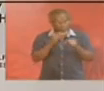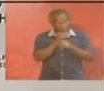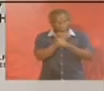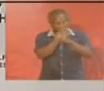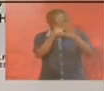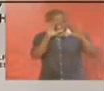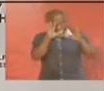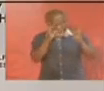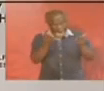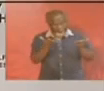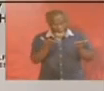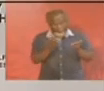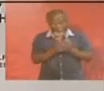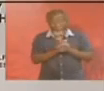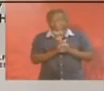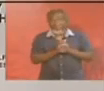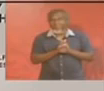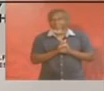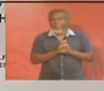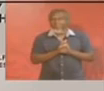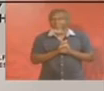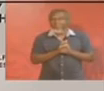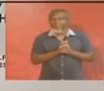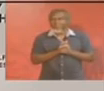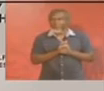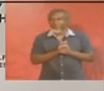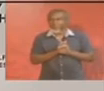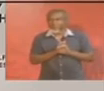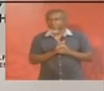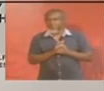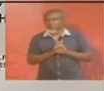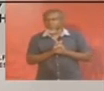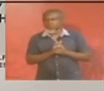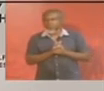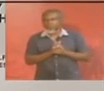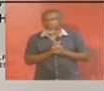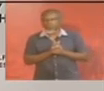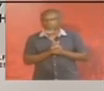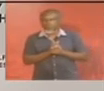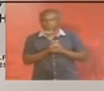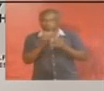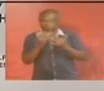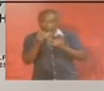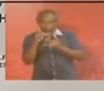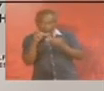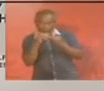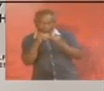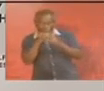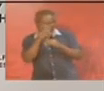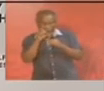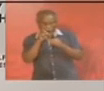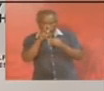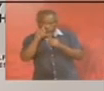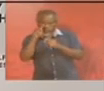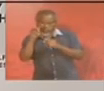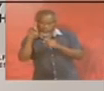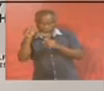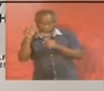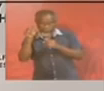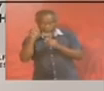for the clarification. For the clarifications, and we have room for just one more question from TTT.